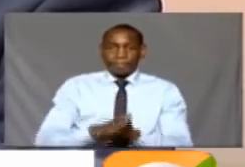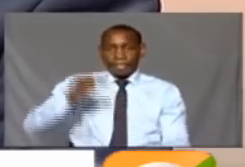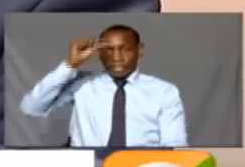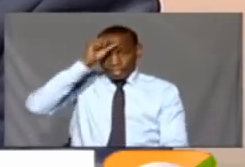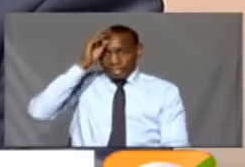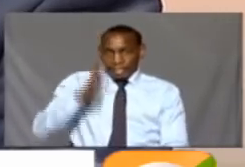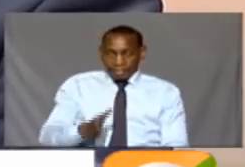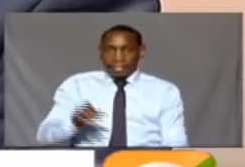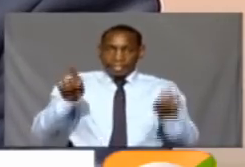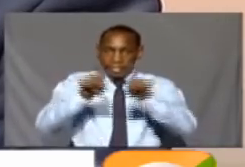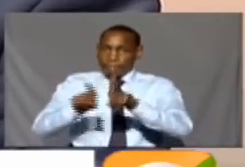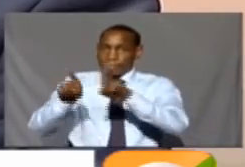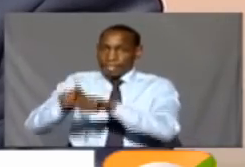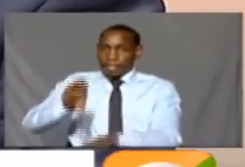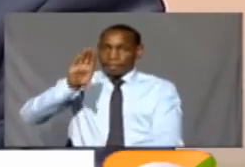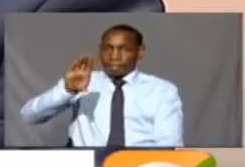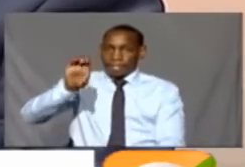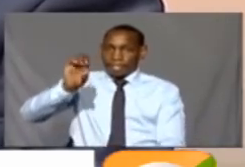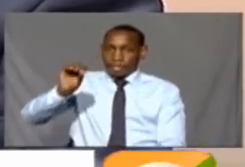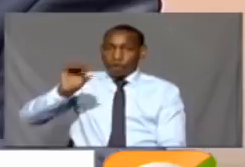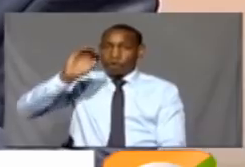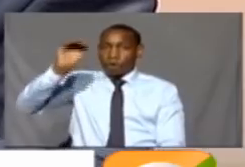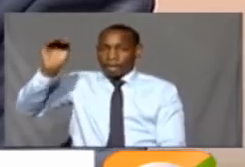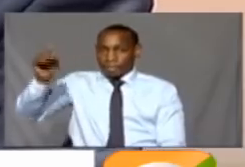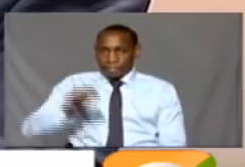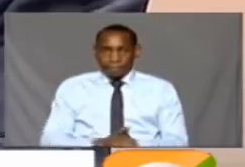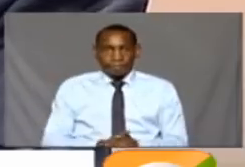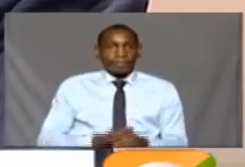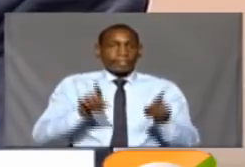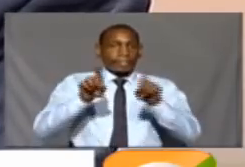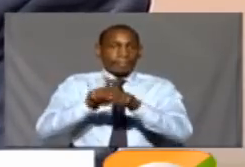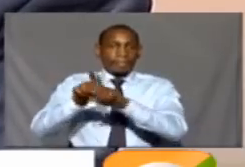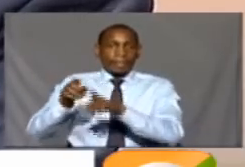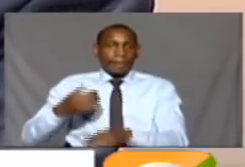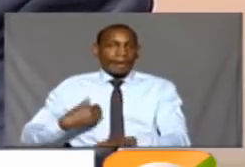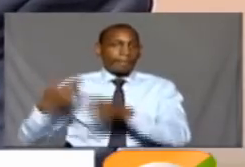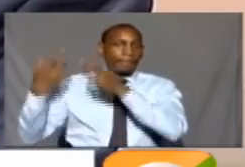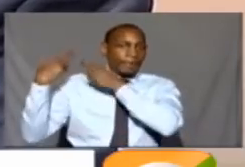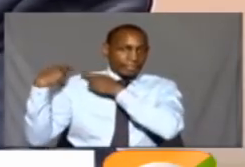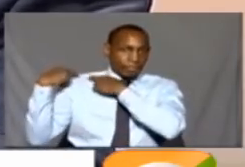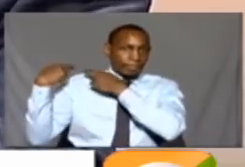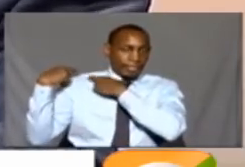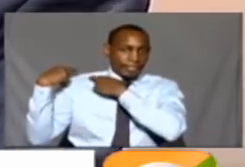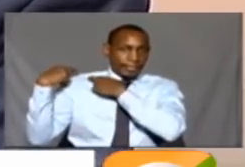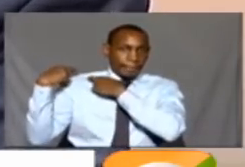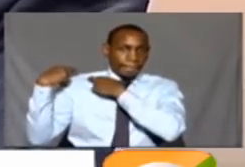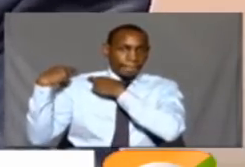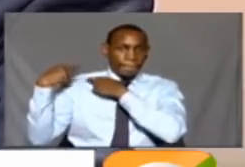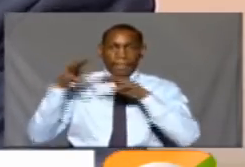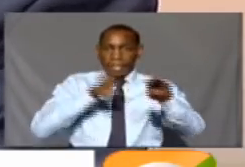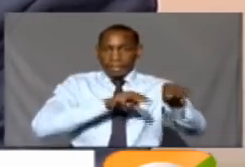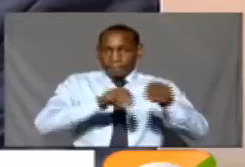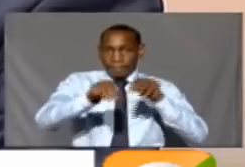the CEOs of counties, and they carry the responsibility of the management